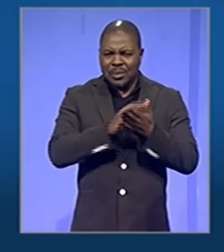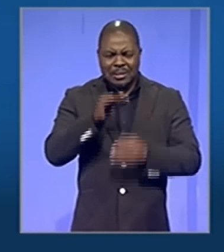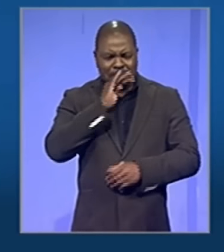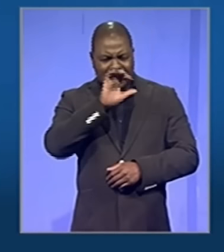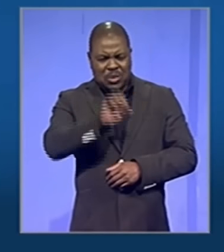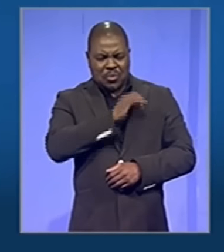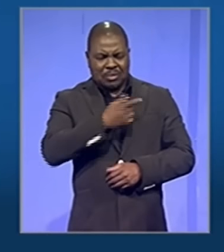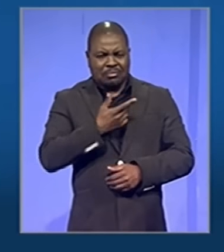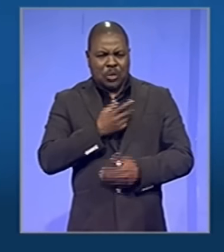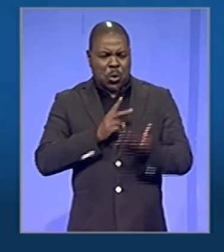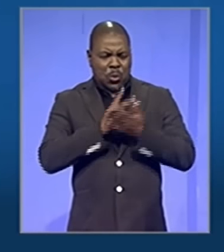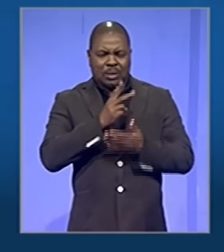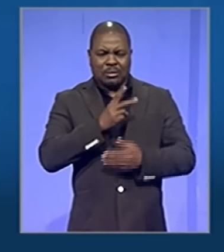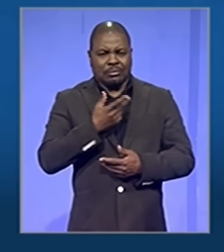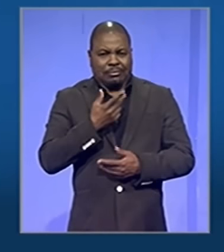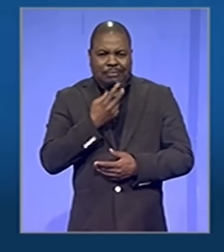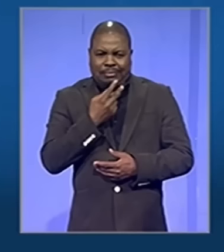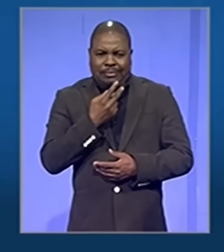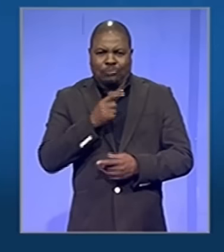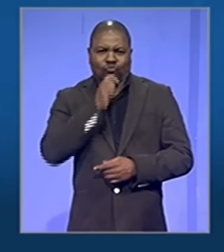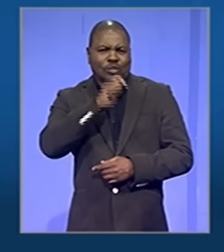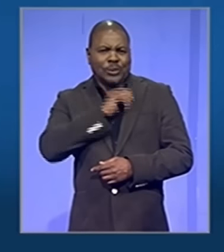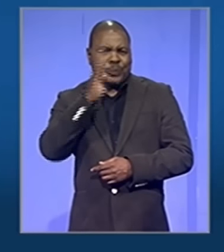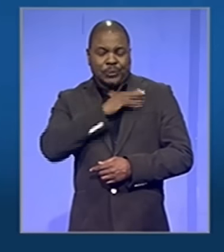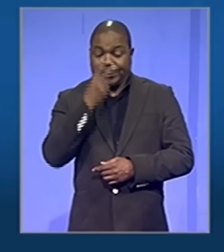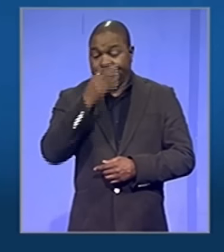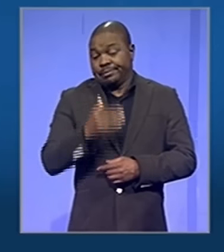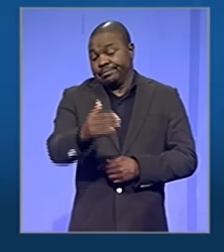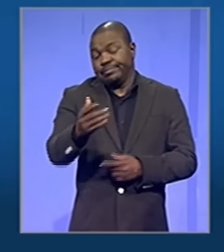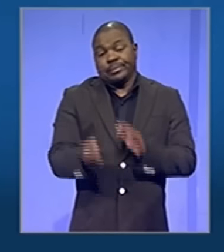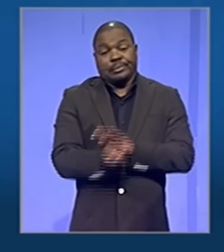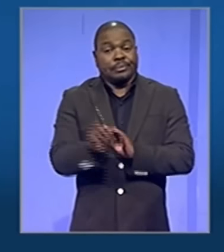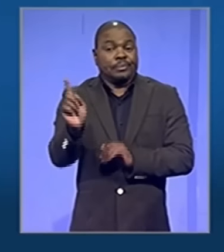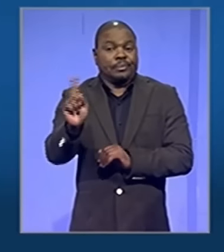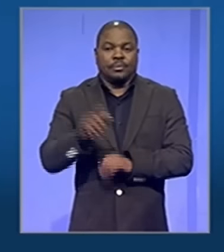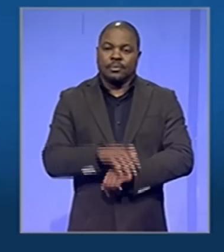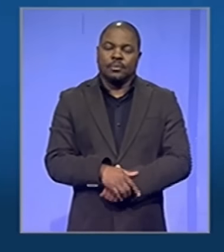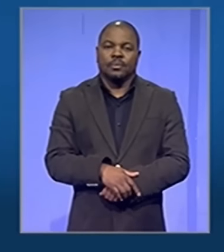tshepo re tla re ke dipitse ra bona ka mebala.